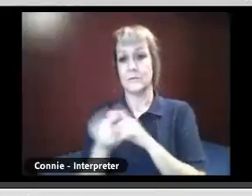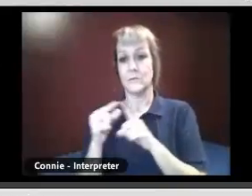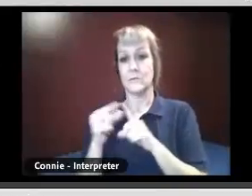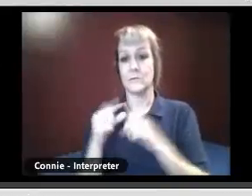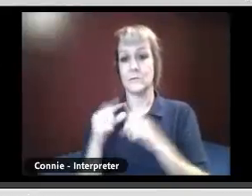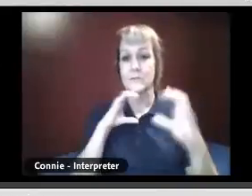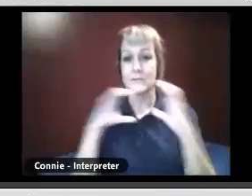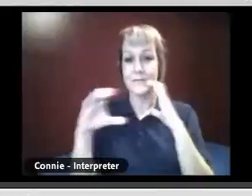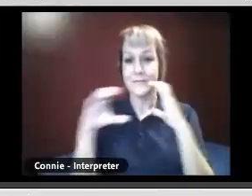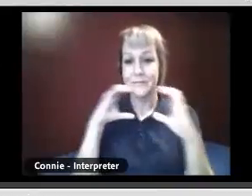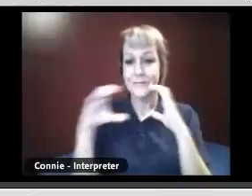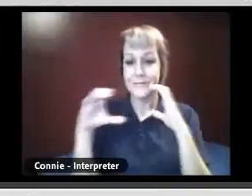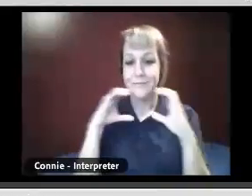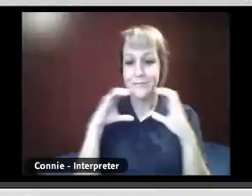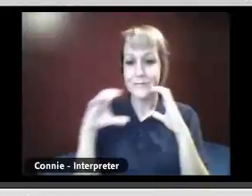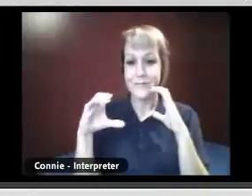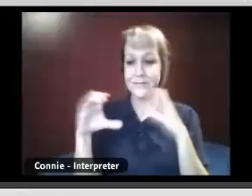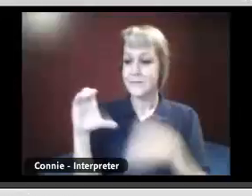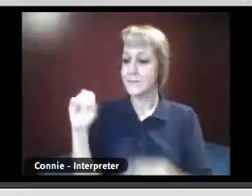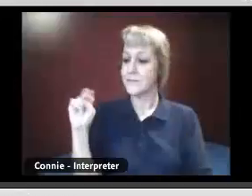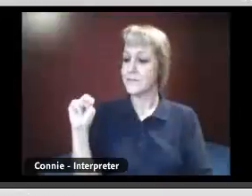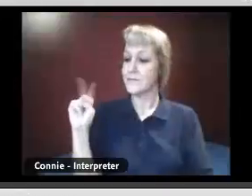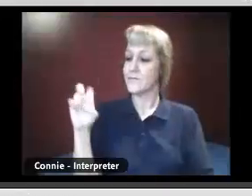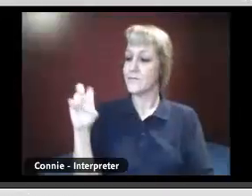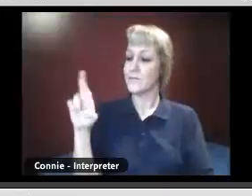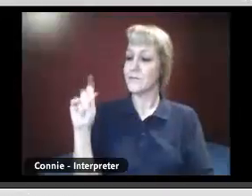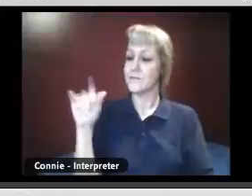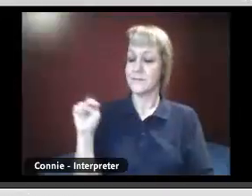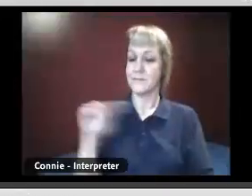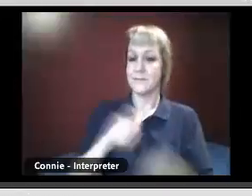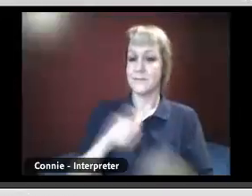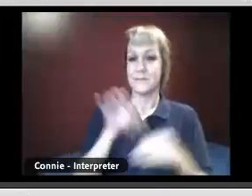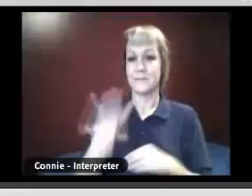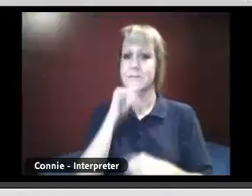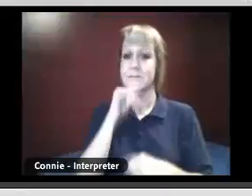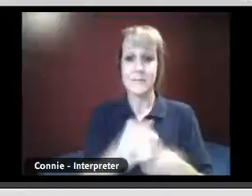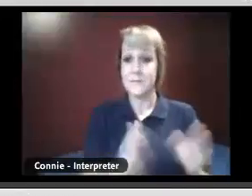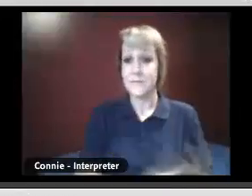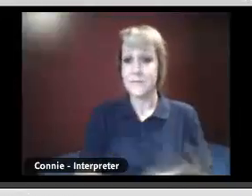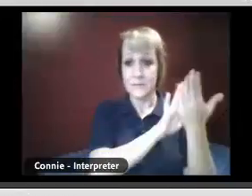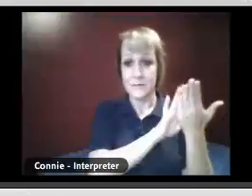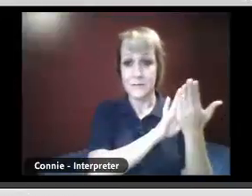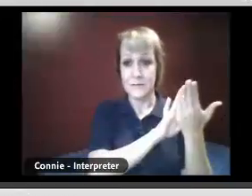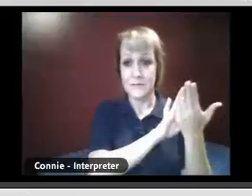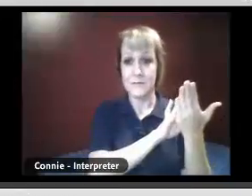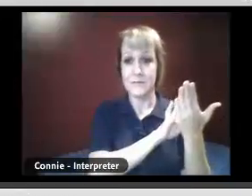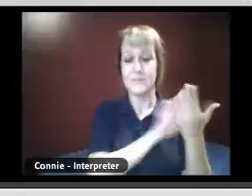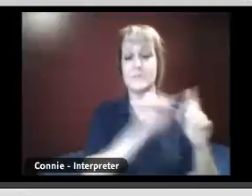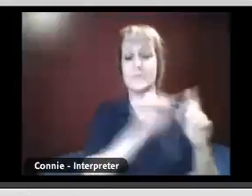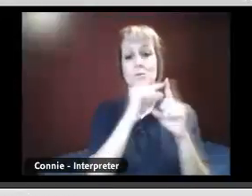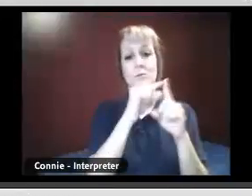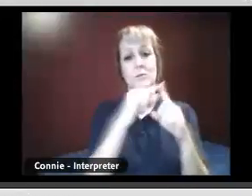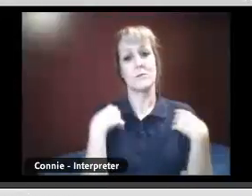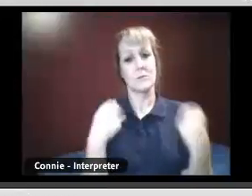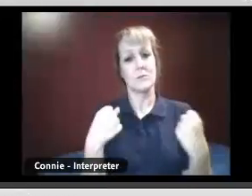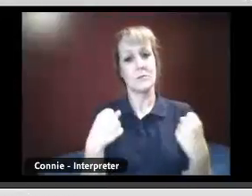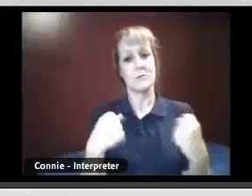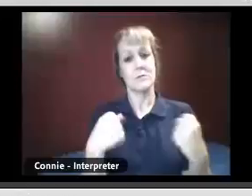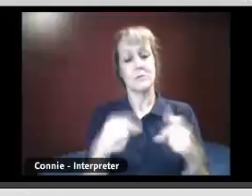conversation, we need to have a conversation about it versus a confrontation. As John said, words are powerful. And the